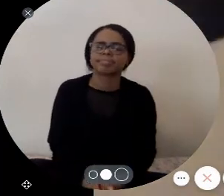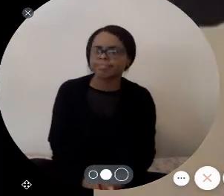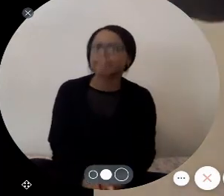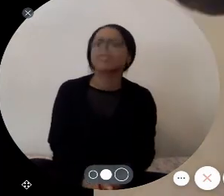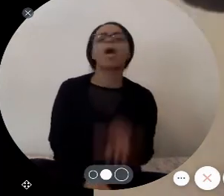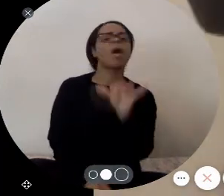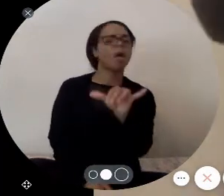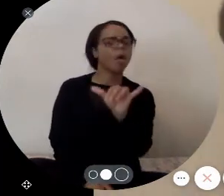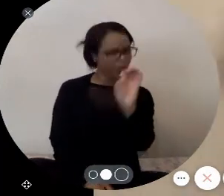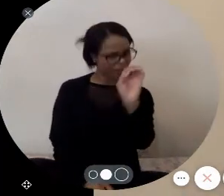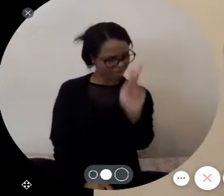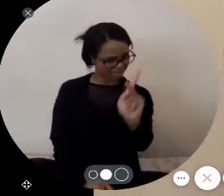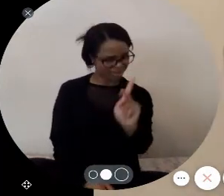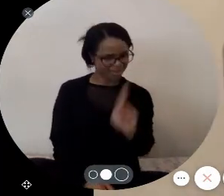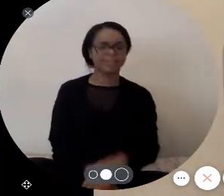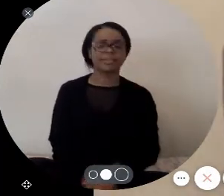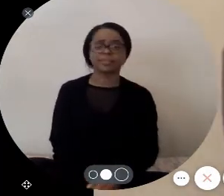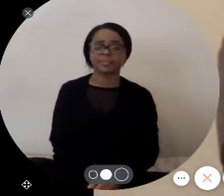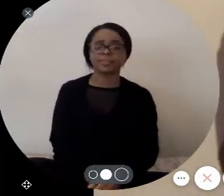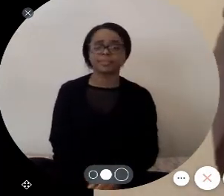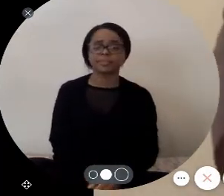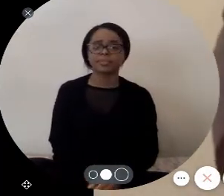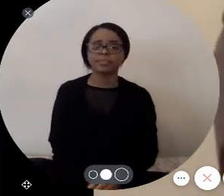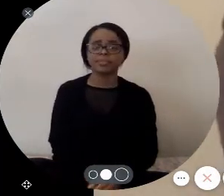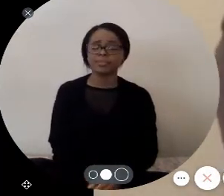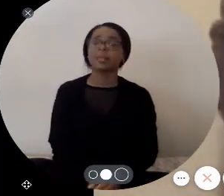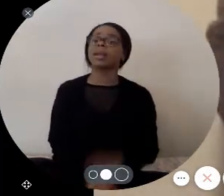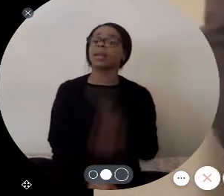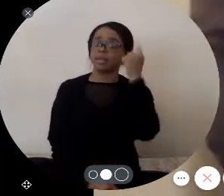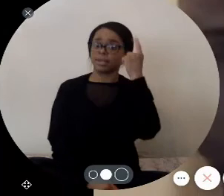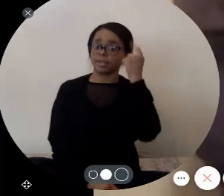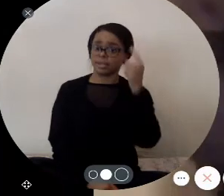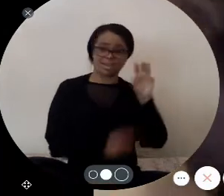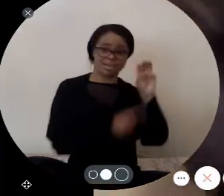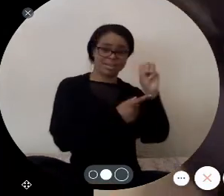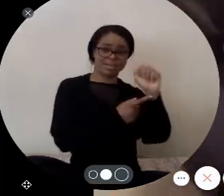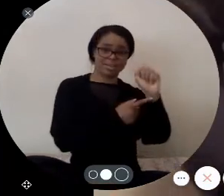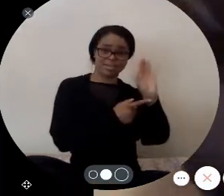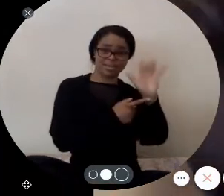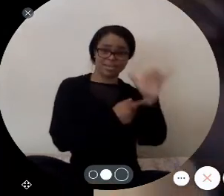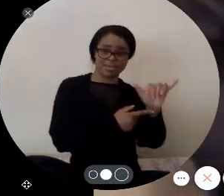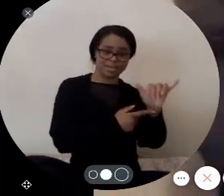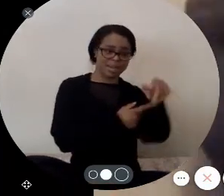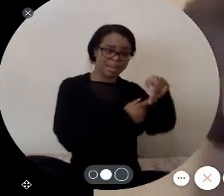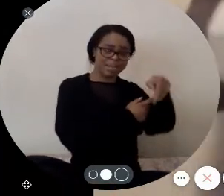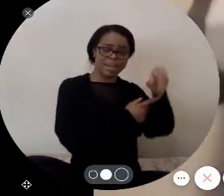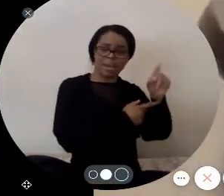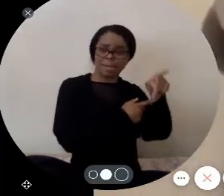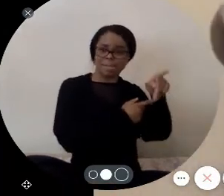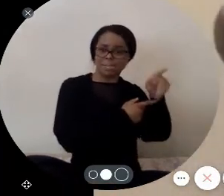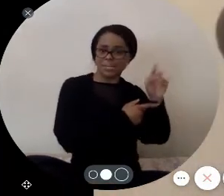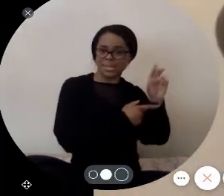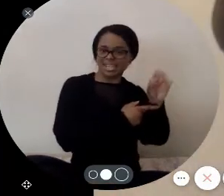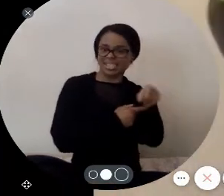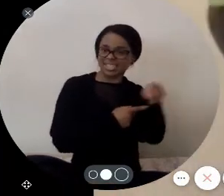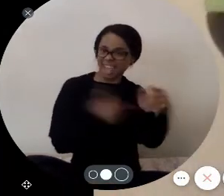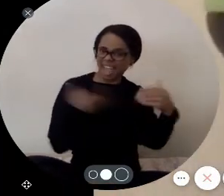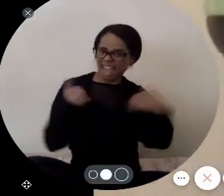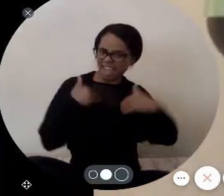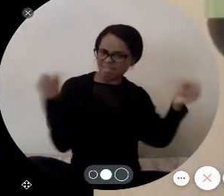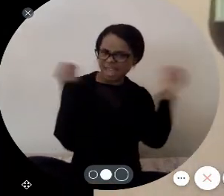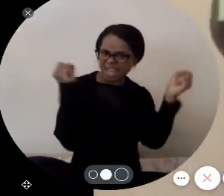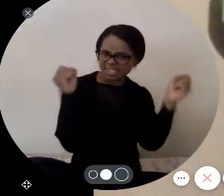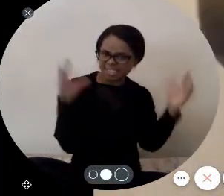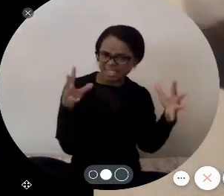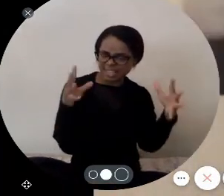Okay. Oh, okay. So Mary Poppins can fly with her magic umbrella, and also